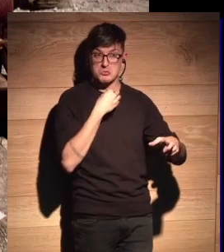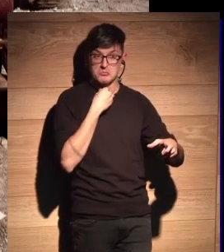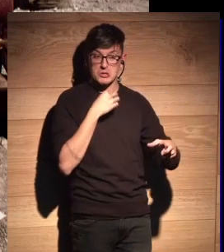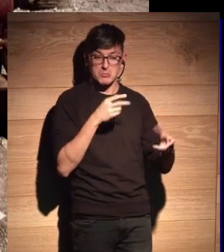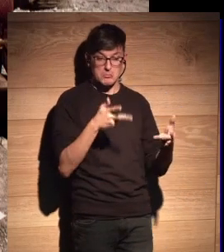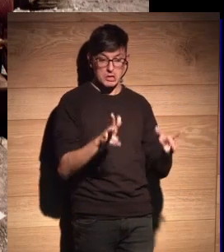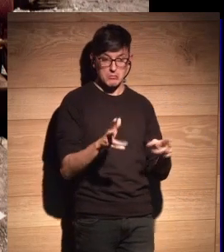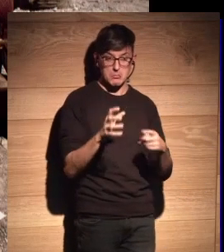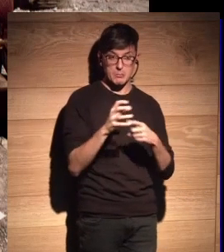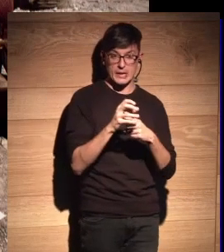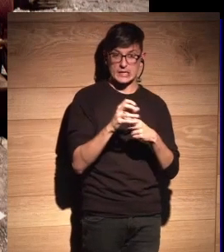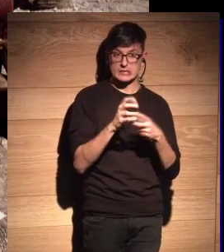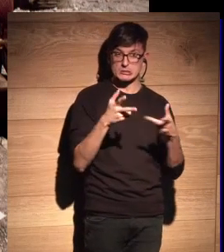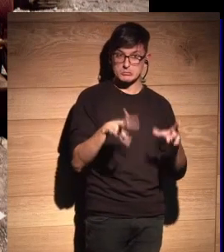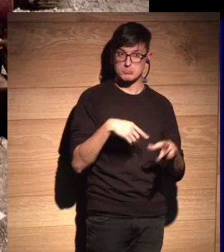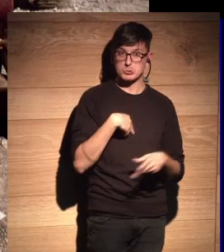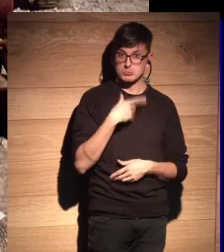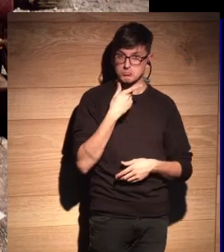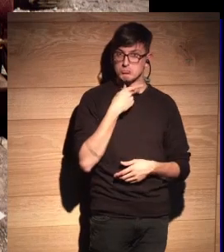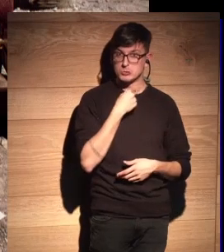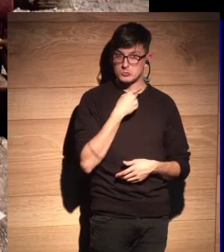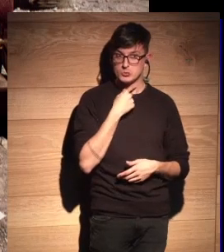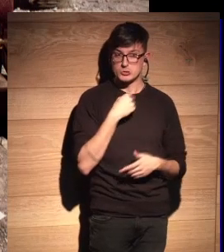I've followed in my career. People reading,